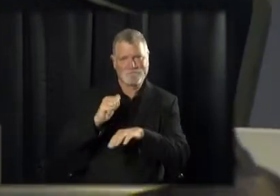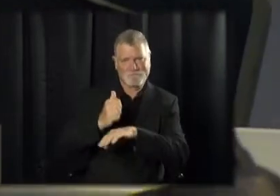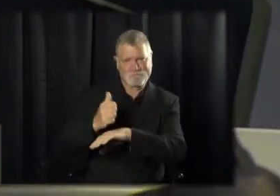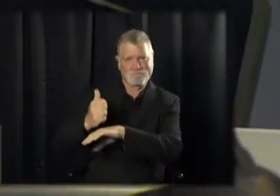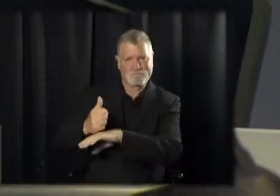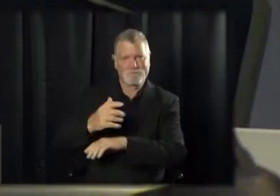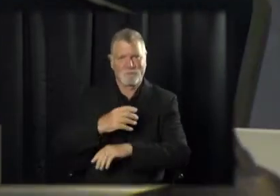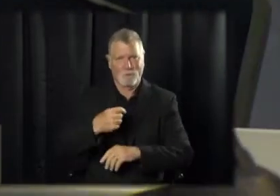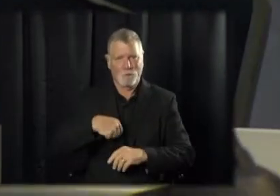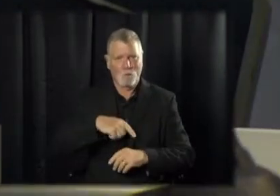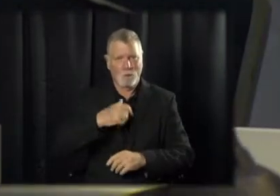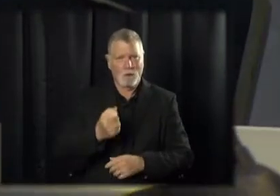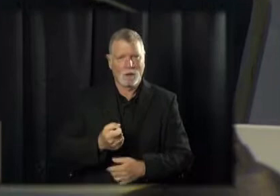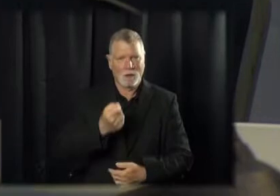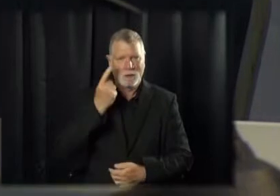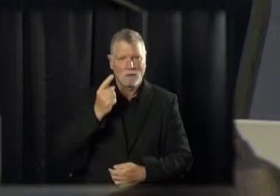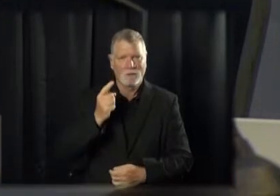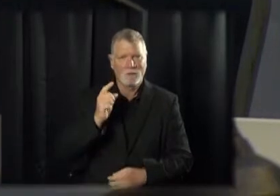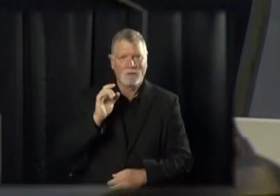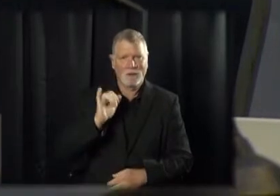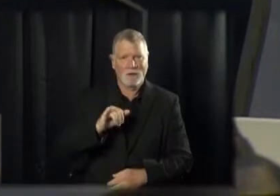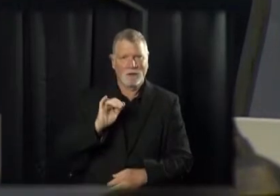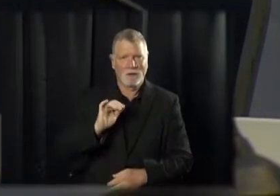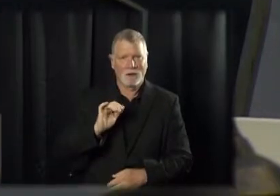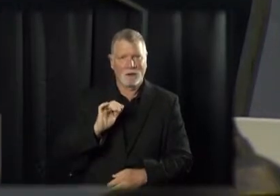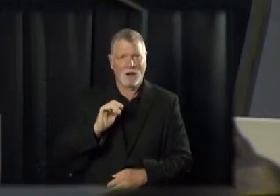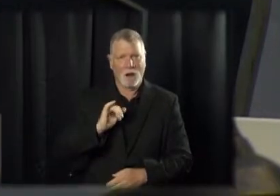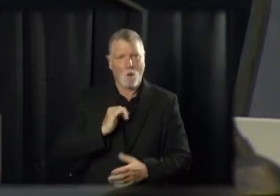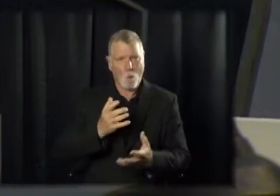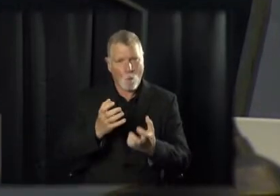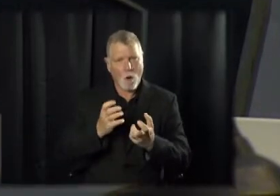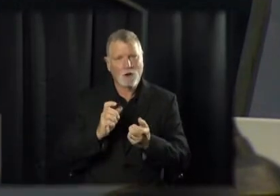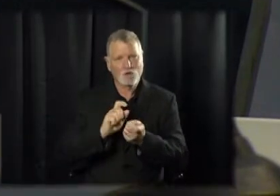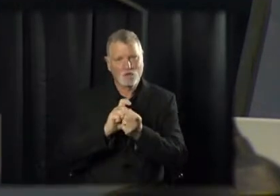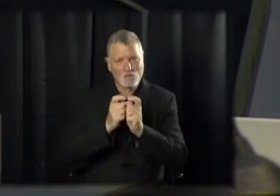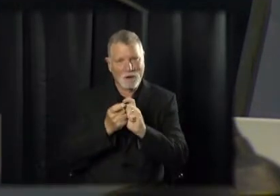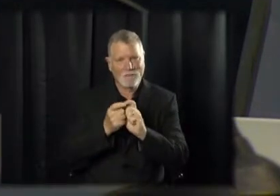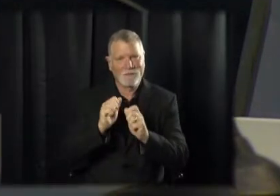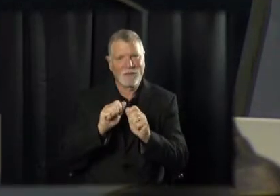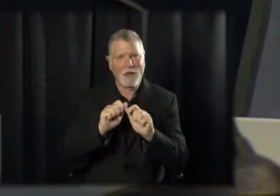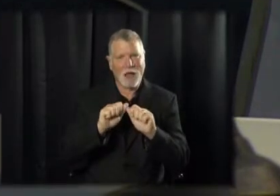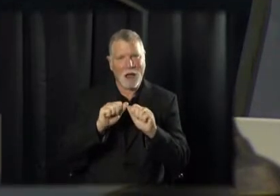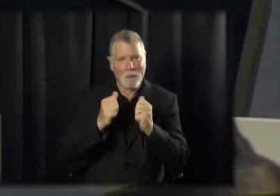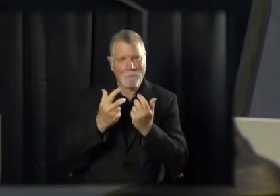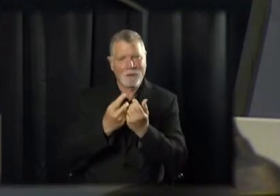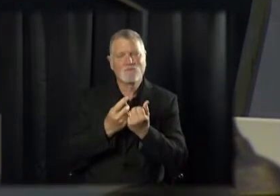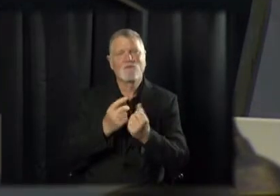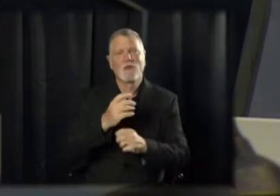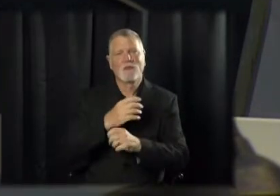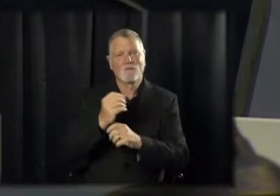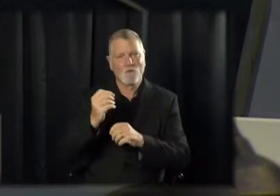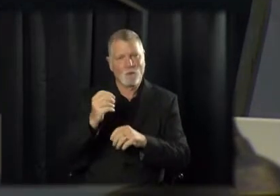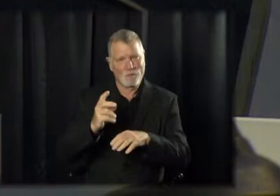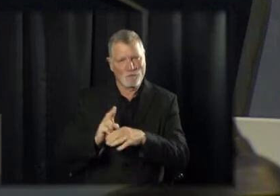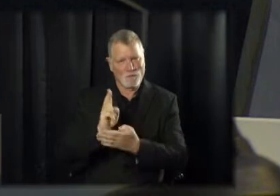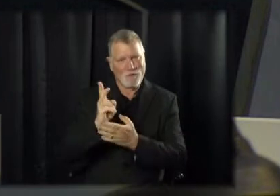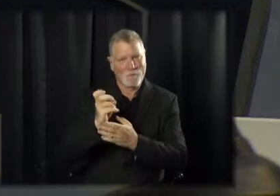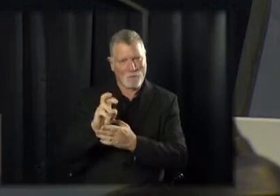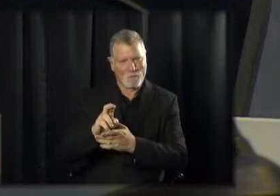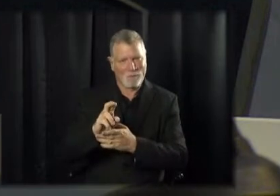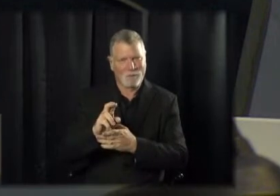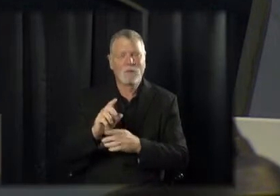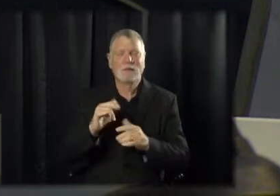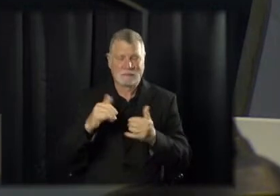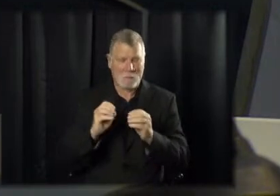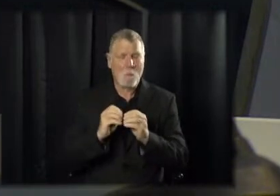implemented, and we do understand that and want to transform, administratively speaking, the University of Puerto Rico. There's still more